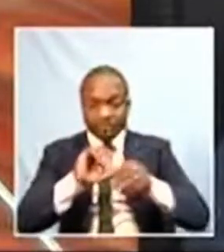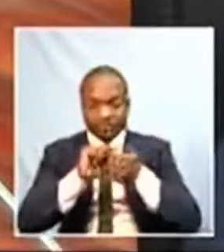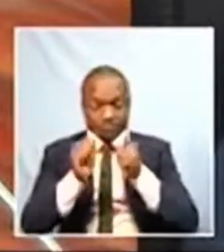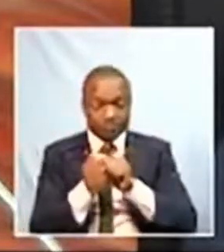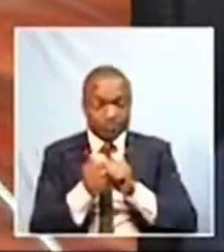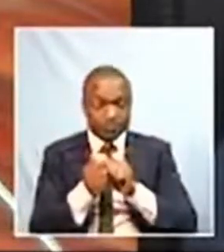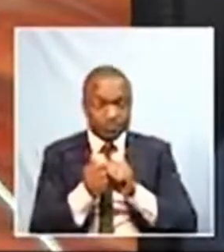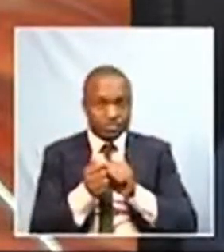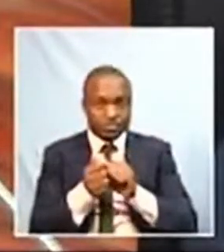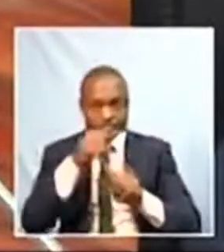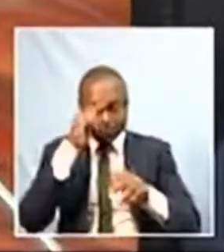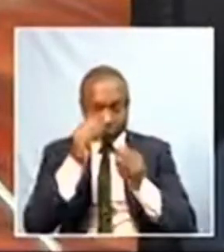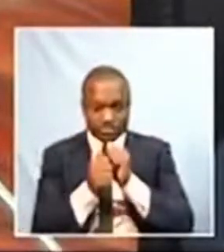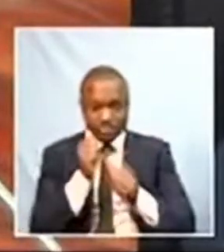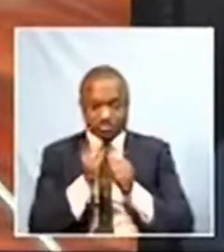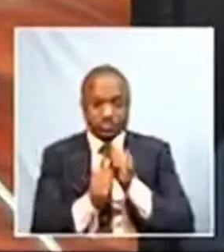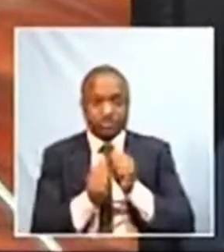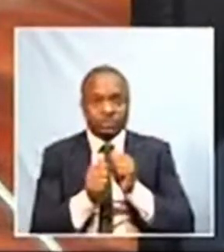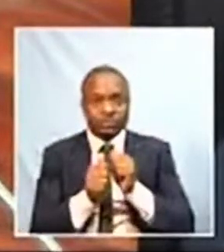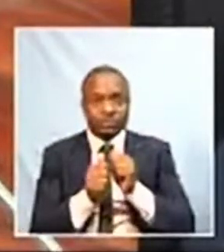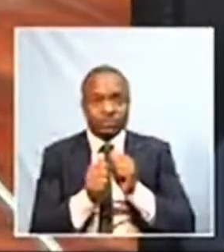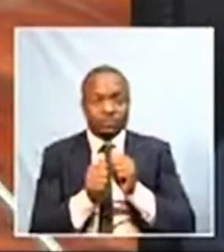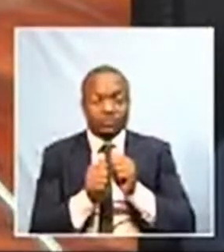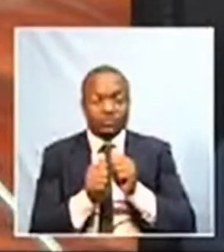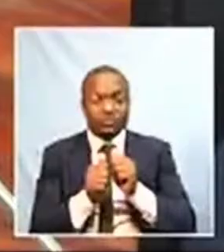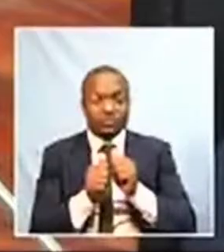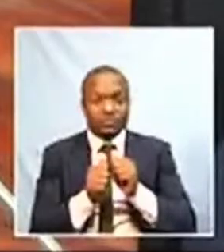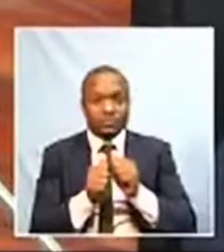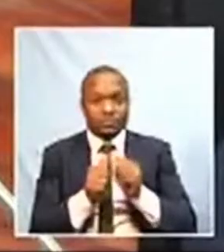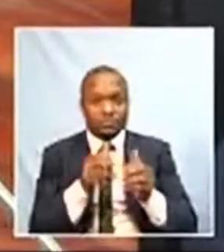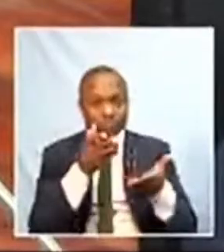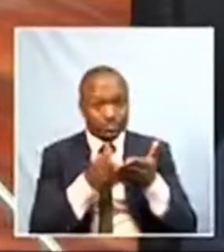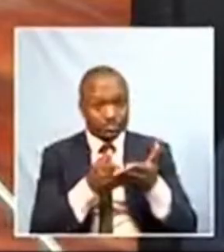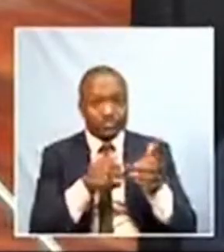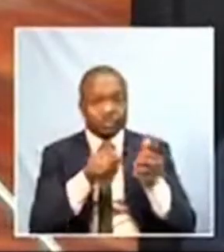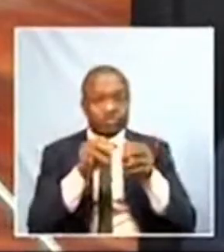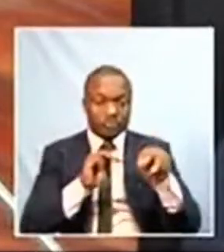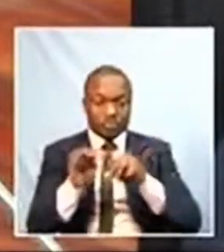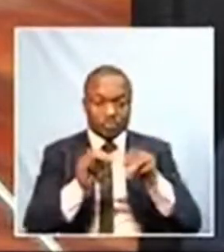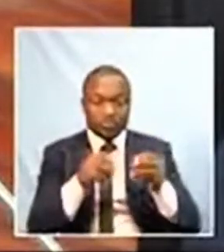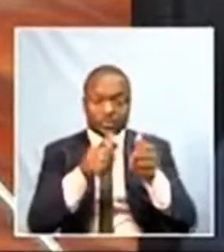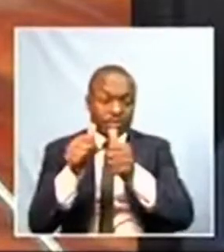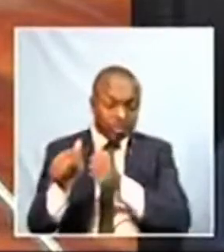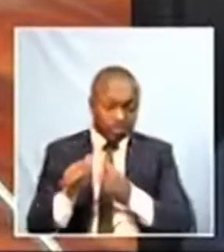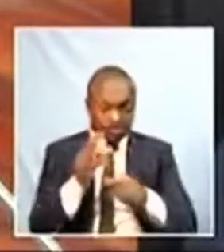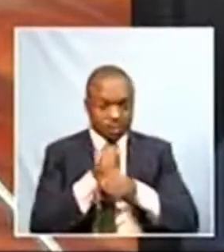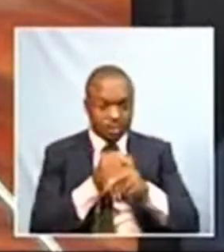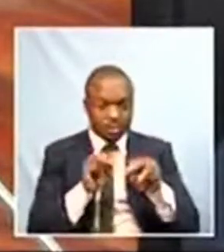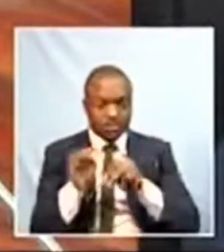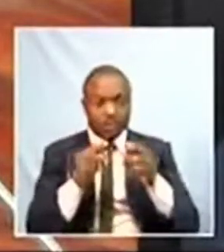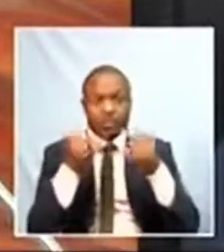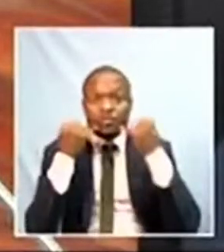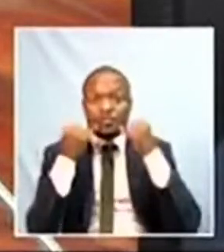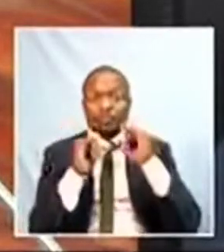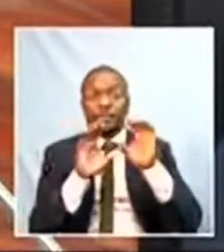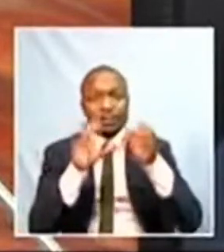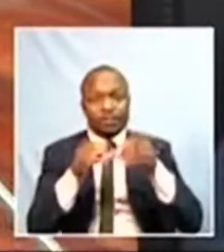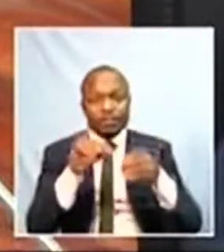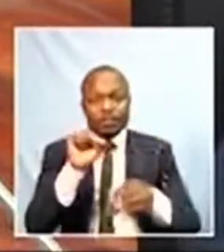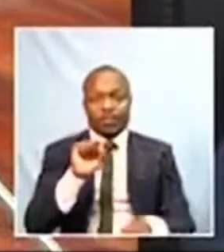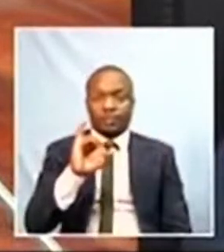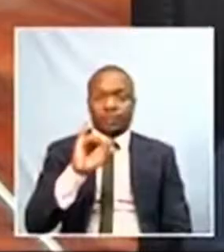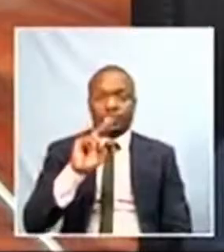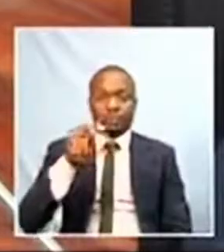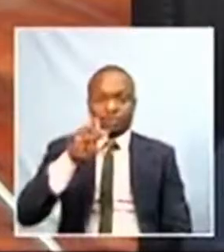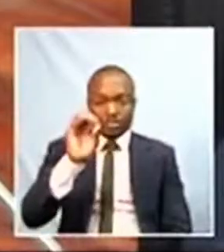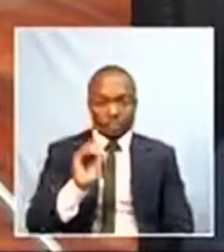query was due to oversight by management. And action taken. Chair, management wishes to inform the committee that SIKONGO Town